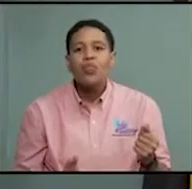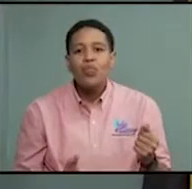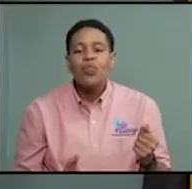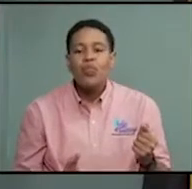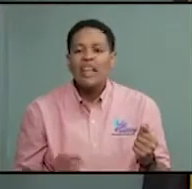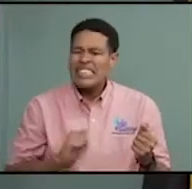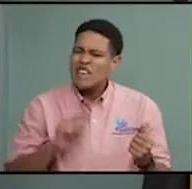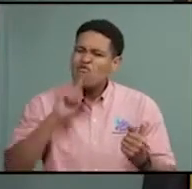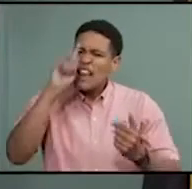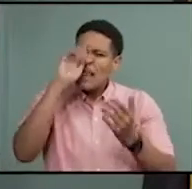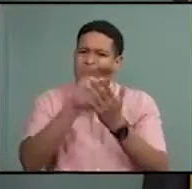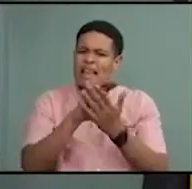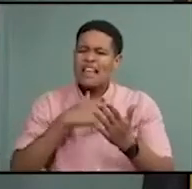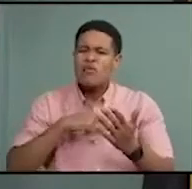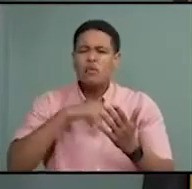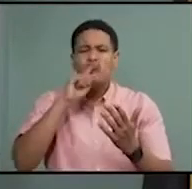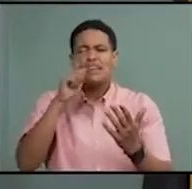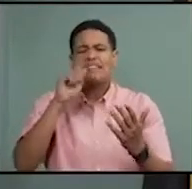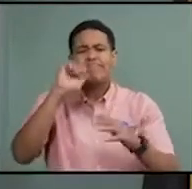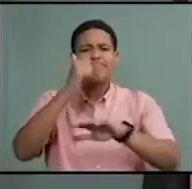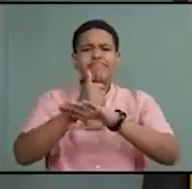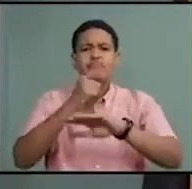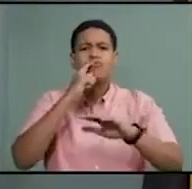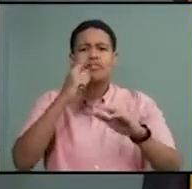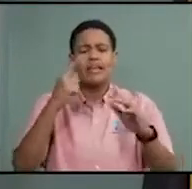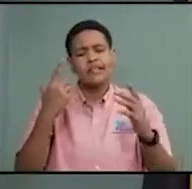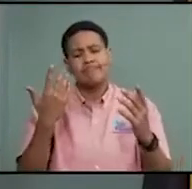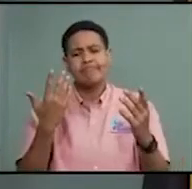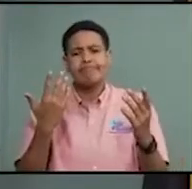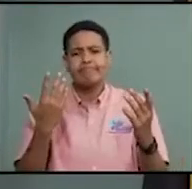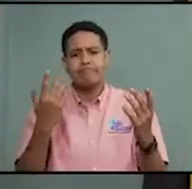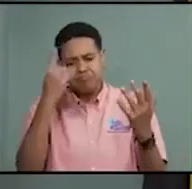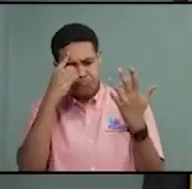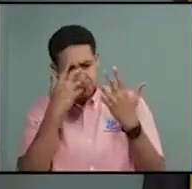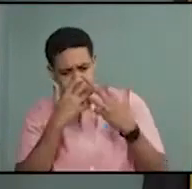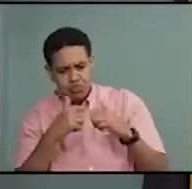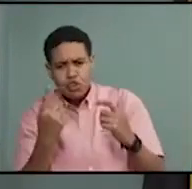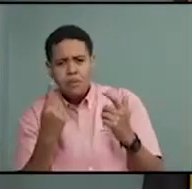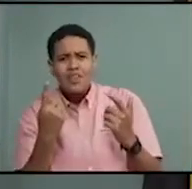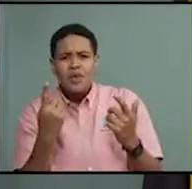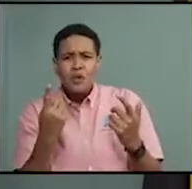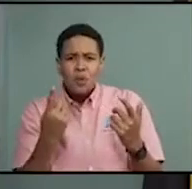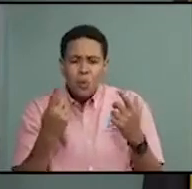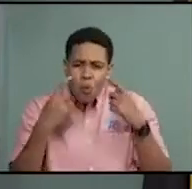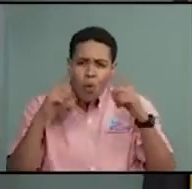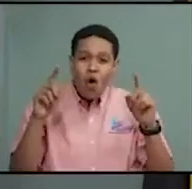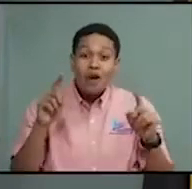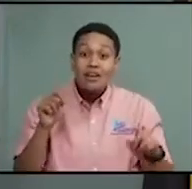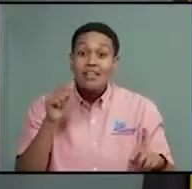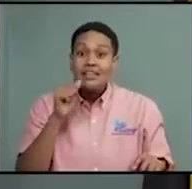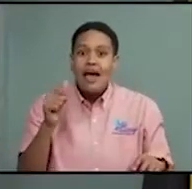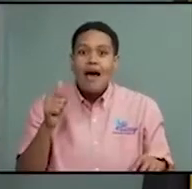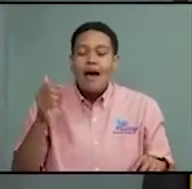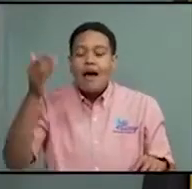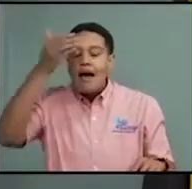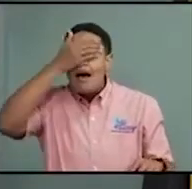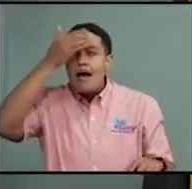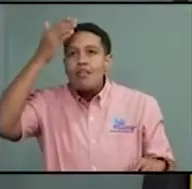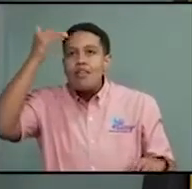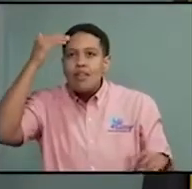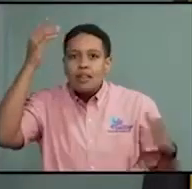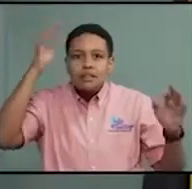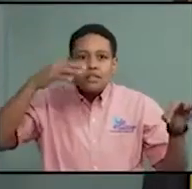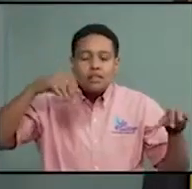And I believe we have struck a compromise that can work. It is not a blind compromise. We have sat